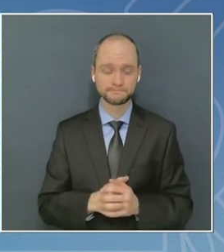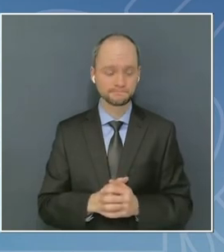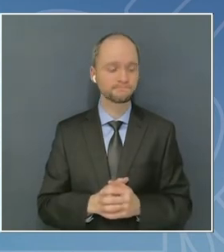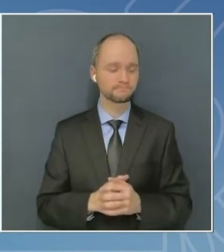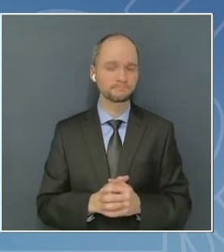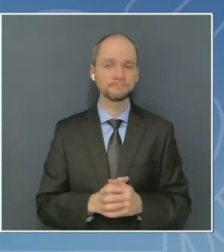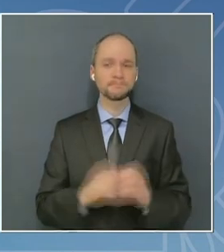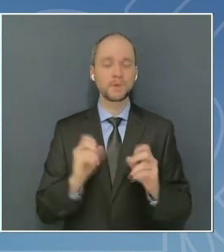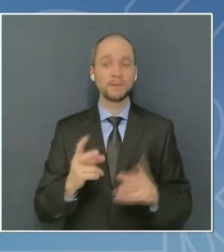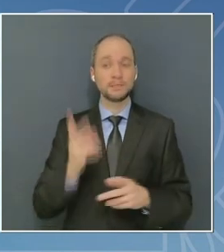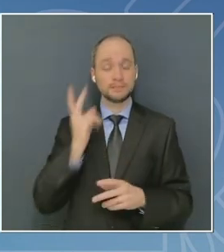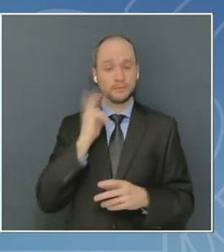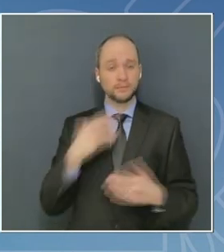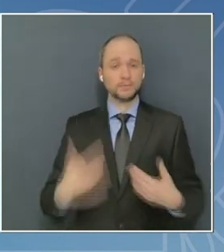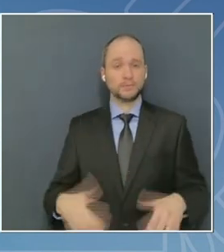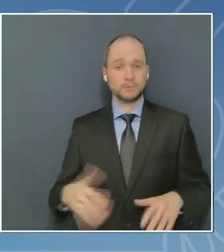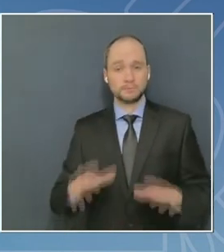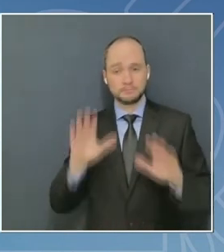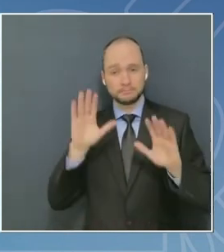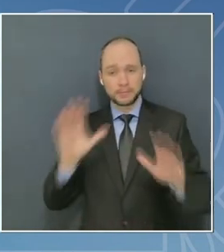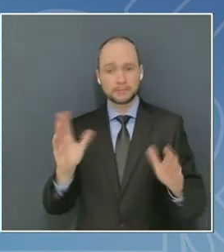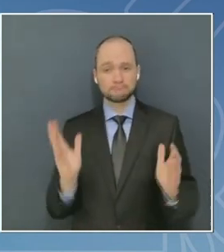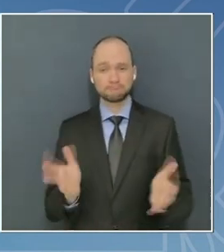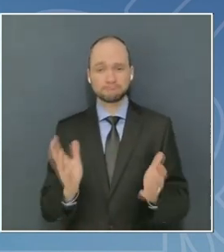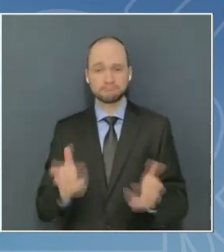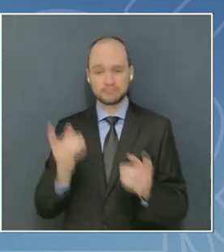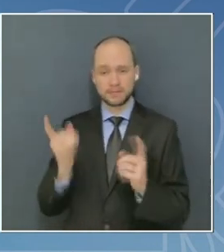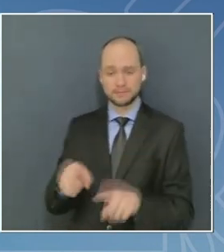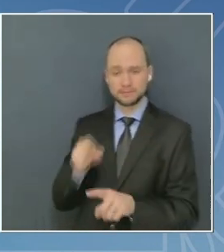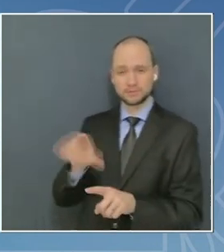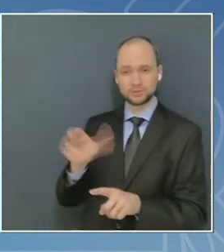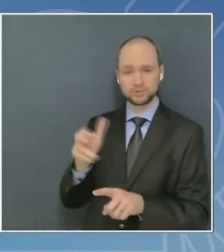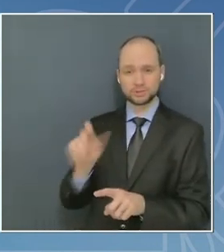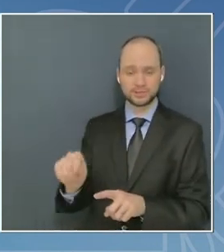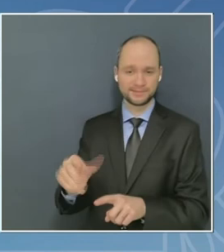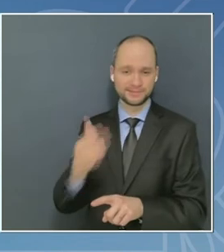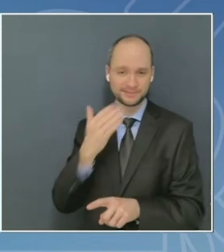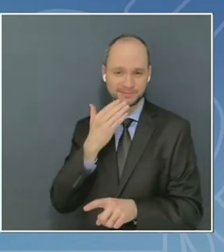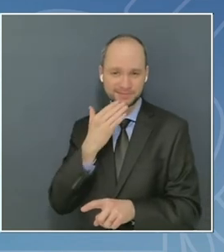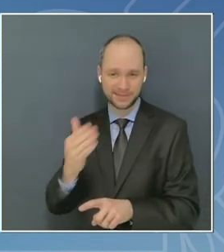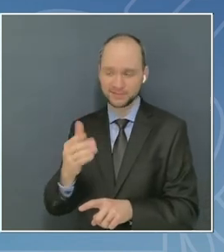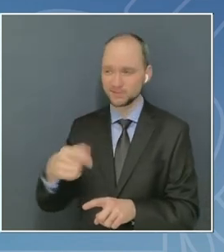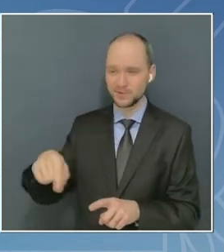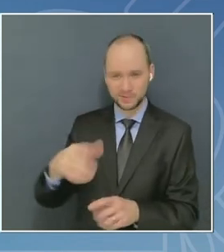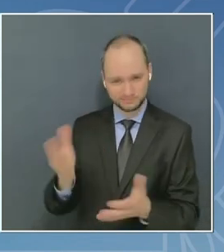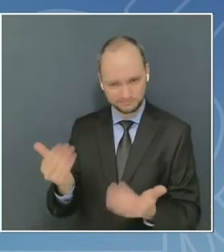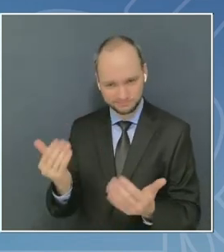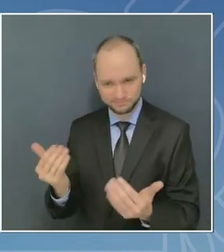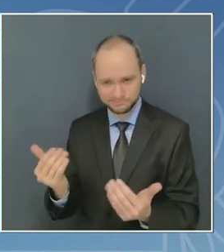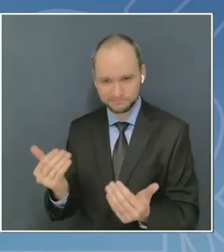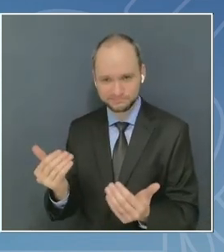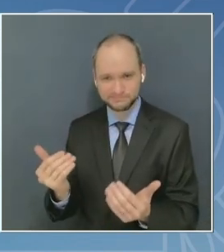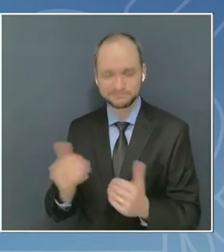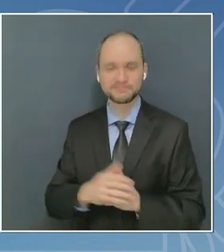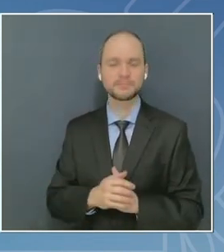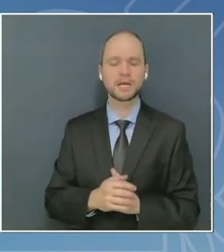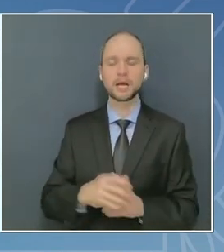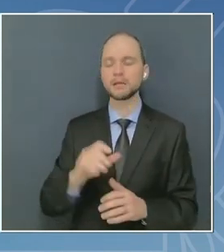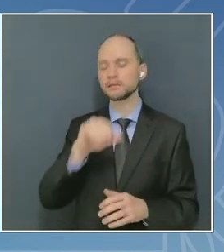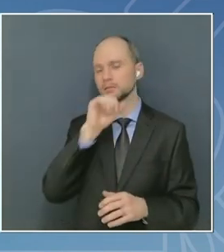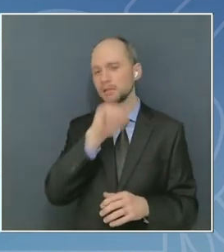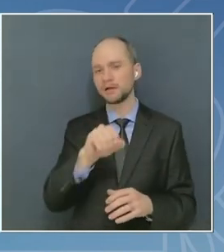We're seeing some great conversations going on in the chat box. Thanks for keeping that coming. Particularly, I love the conversation about